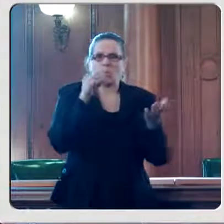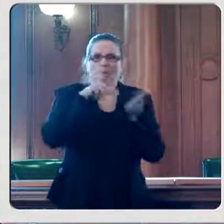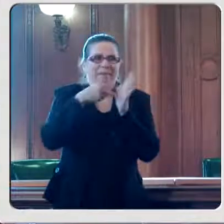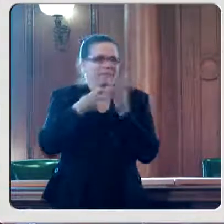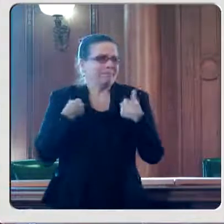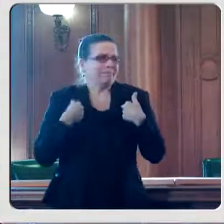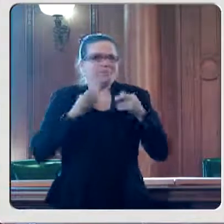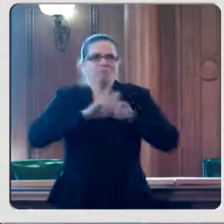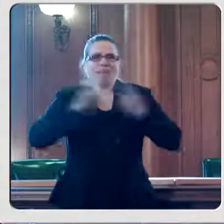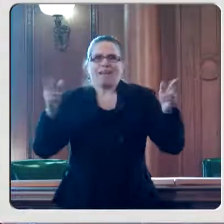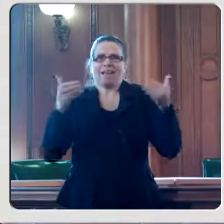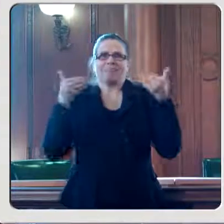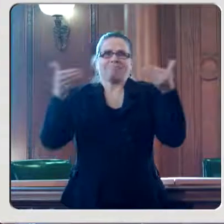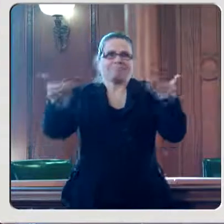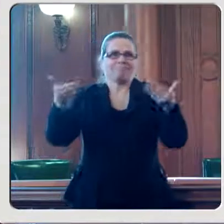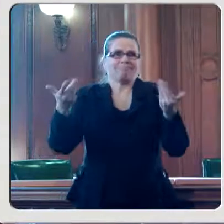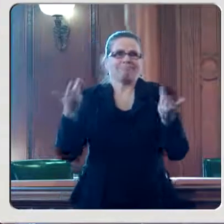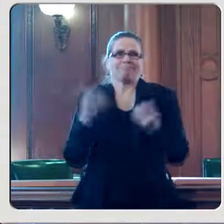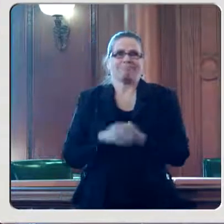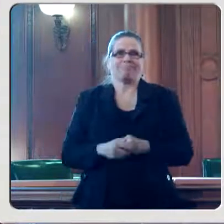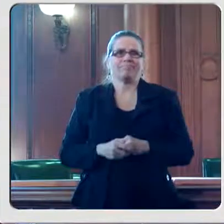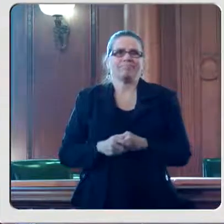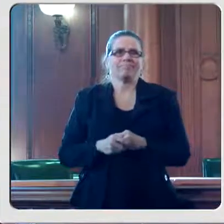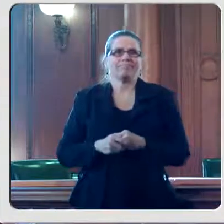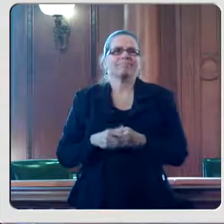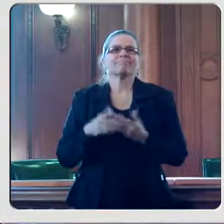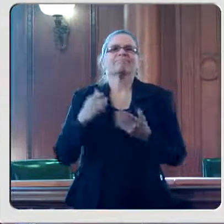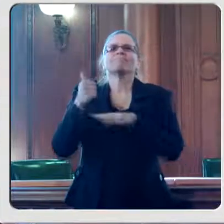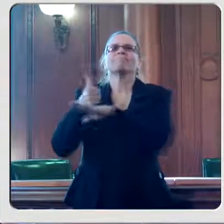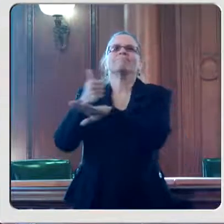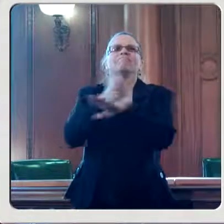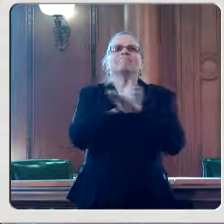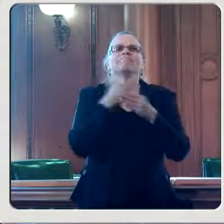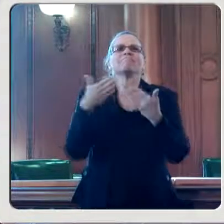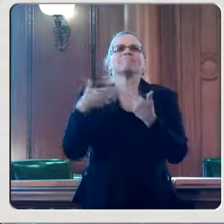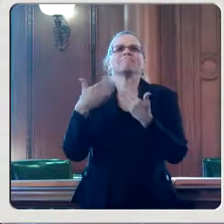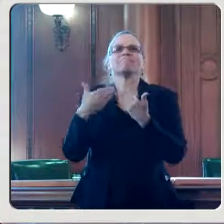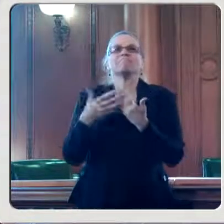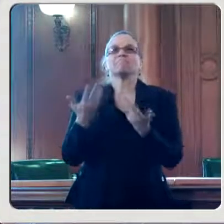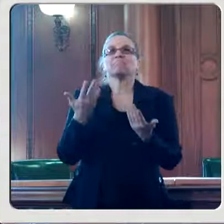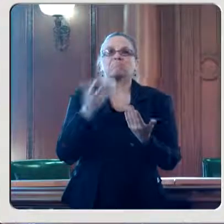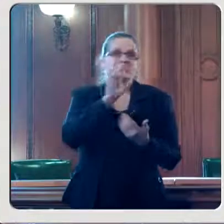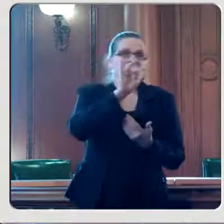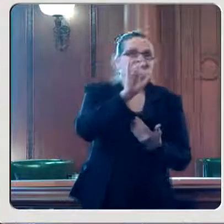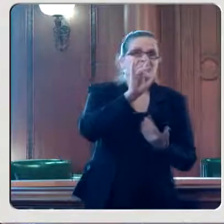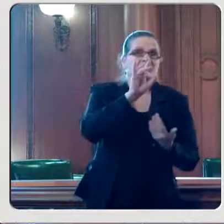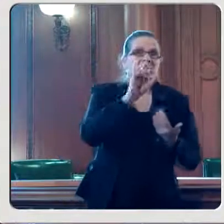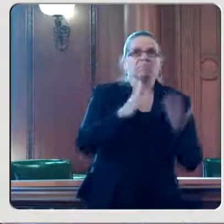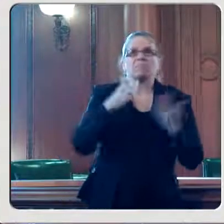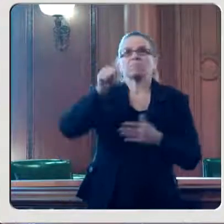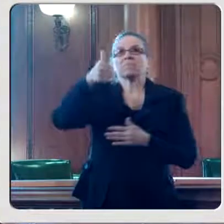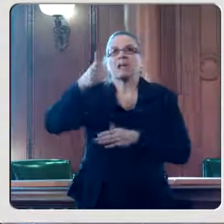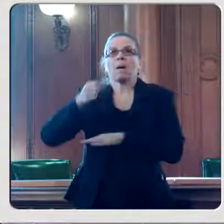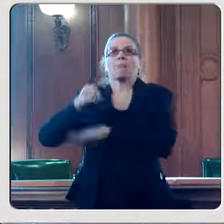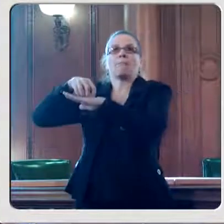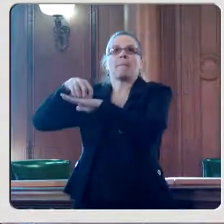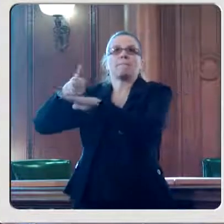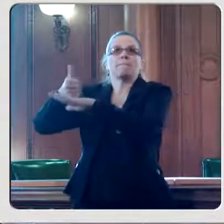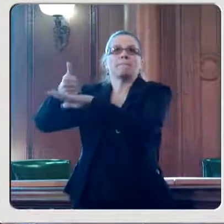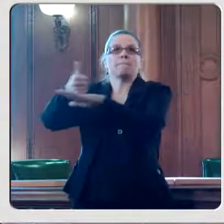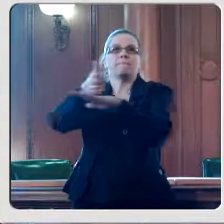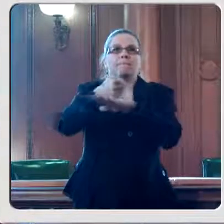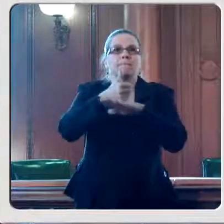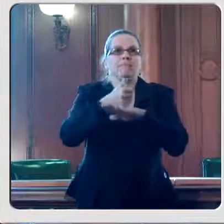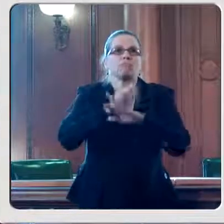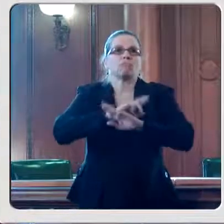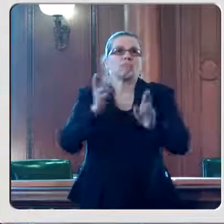we've looked at, I think, at 10 logistical sites throughout our neighborhoods in the city and try to do targeted vaccinations. Give